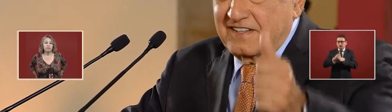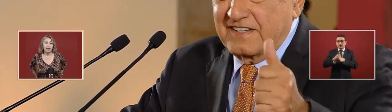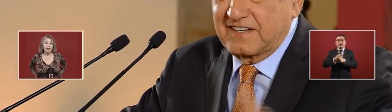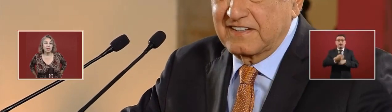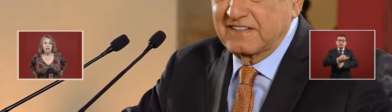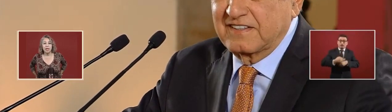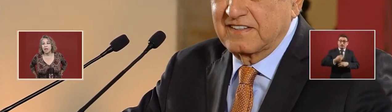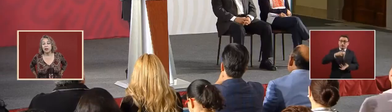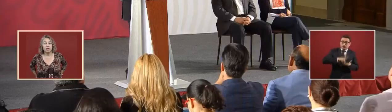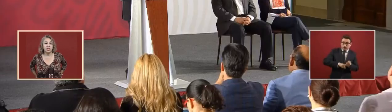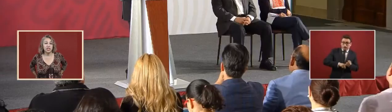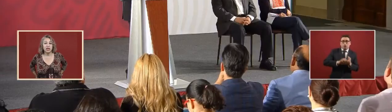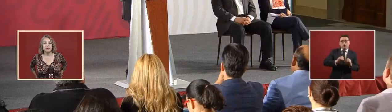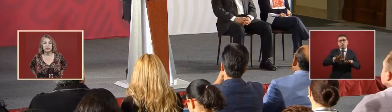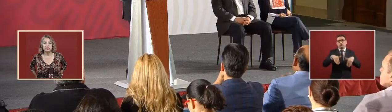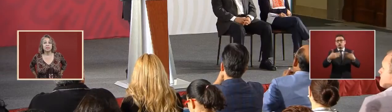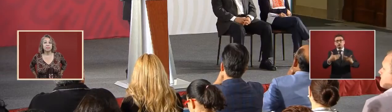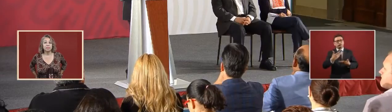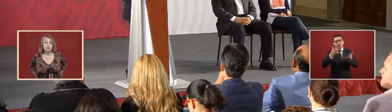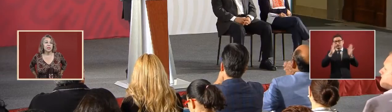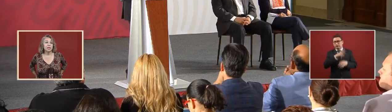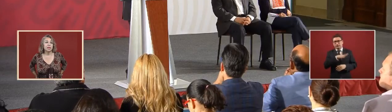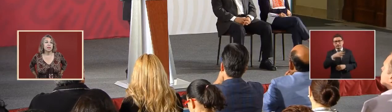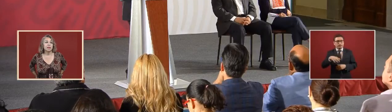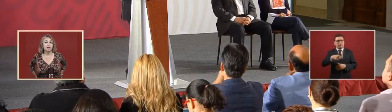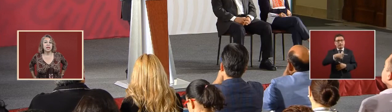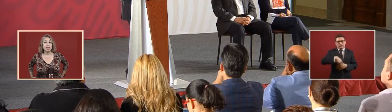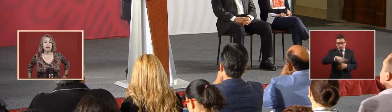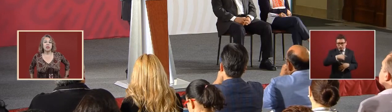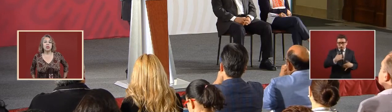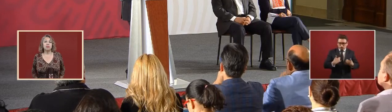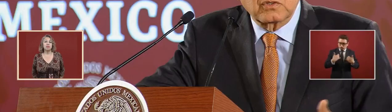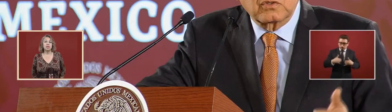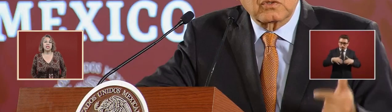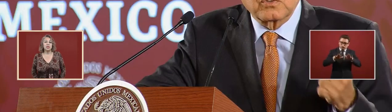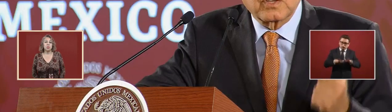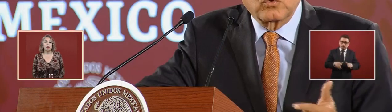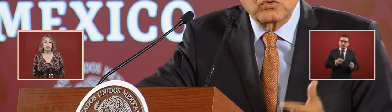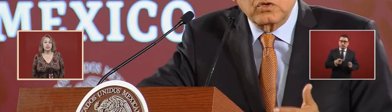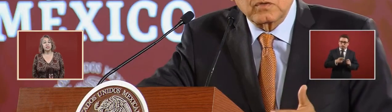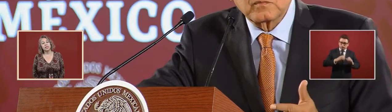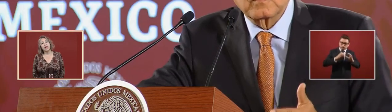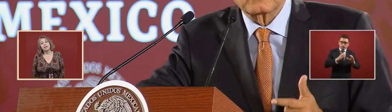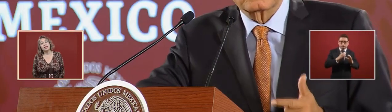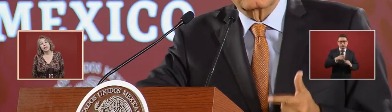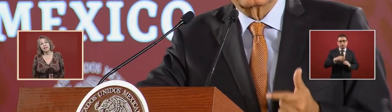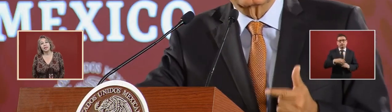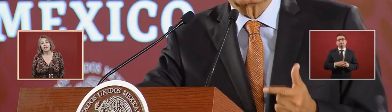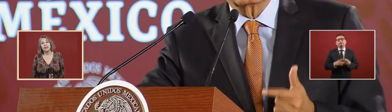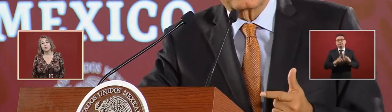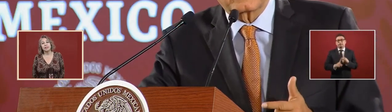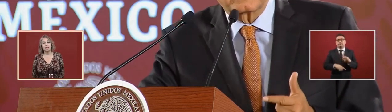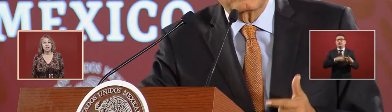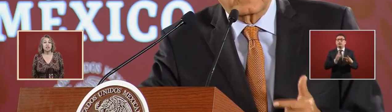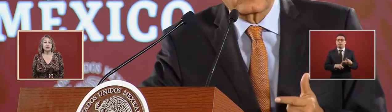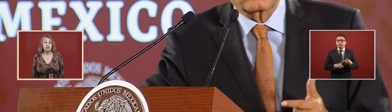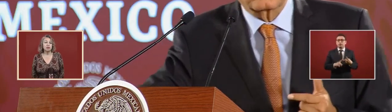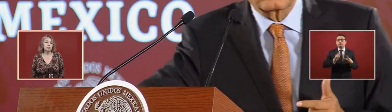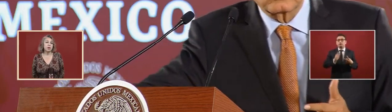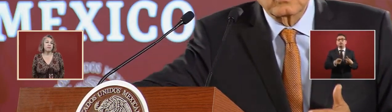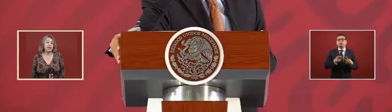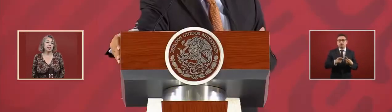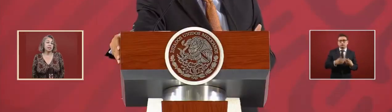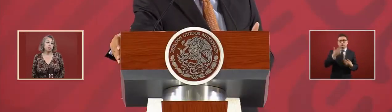in family or in general. Los jóvenes trabajan sobre that esto. Youth need to work on this. And the second thing is